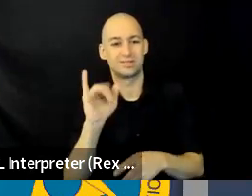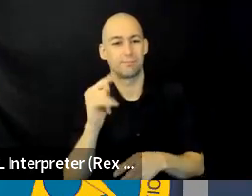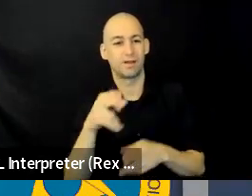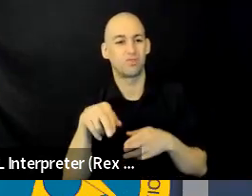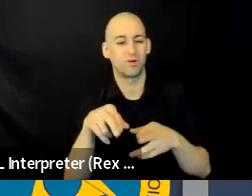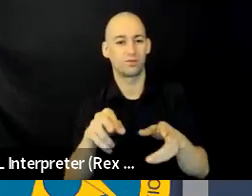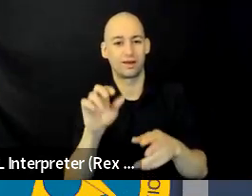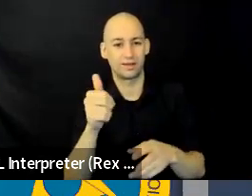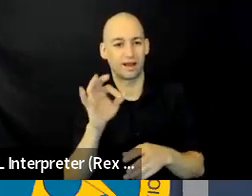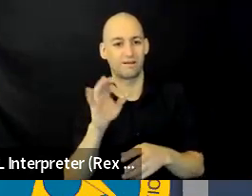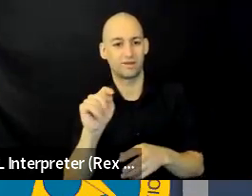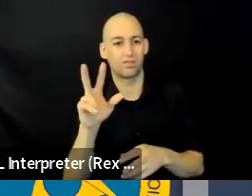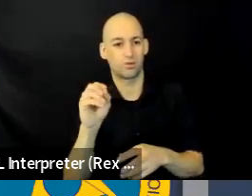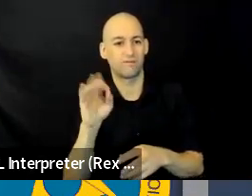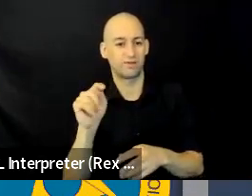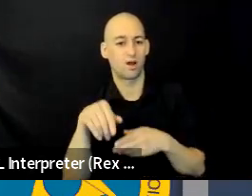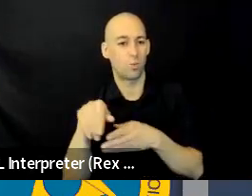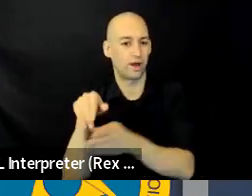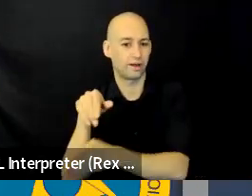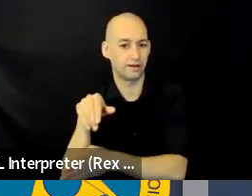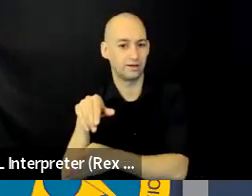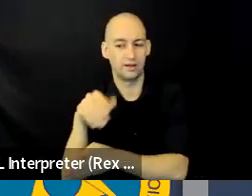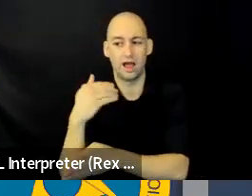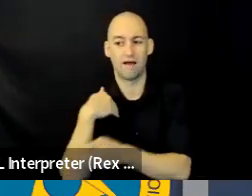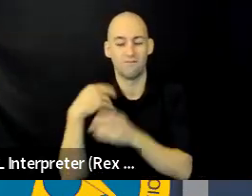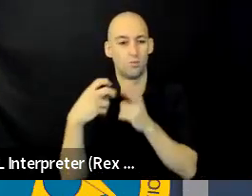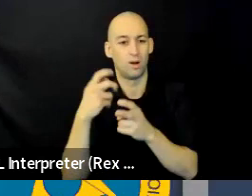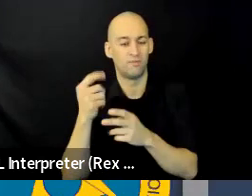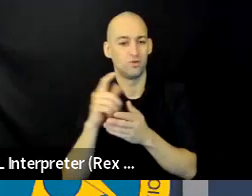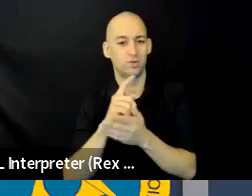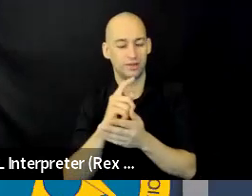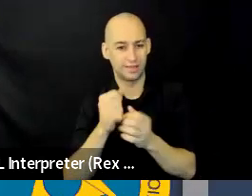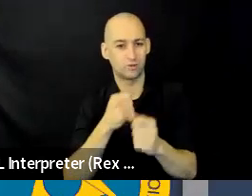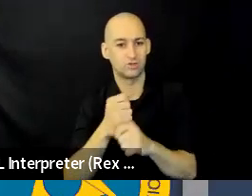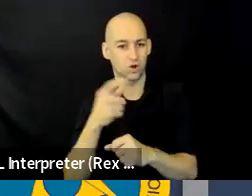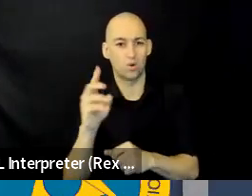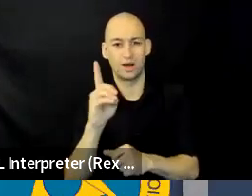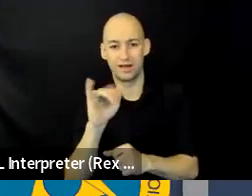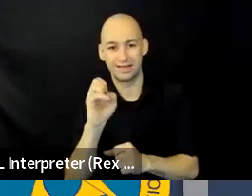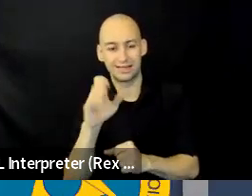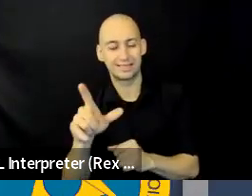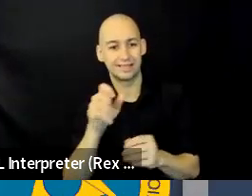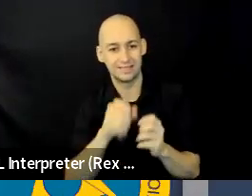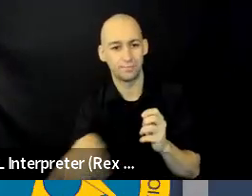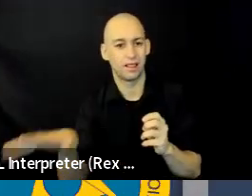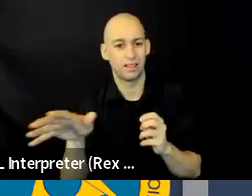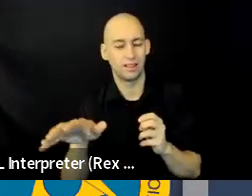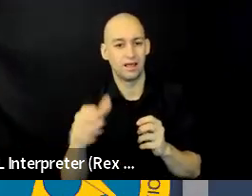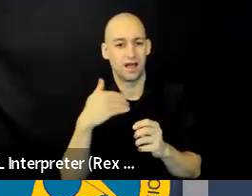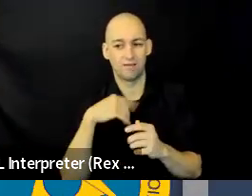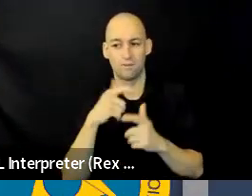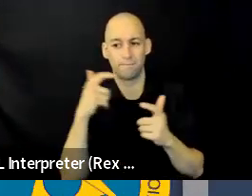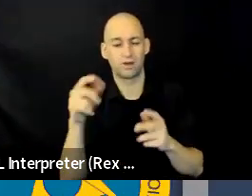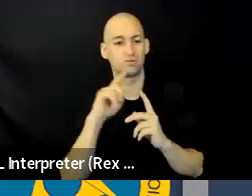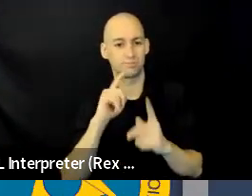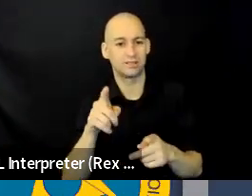10 feet, 20 feet, 30 feet away. We had a problem a couple years ago with a diesel spill we had great response, but